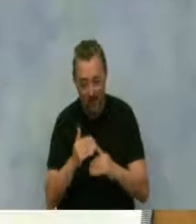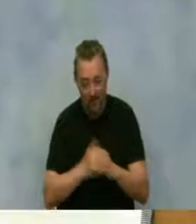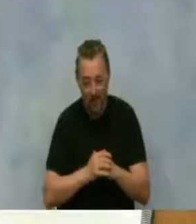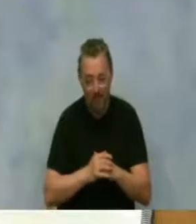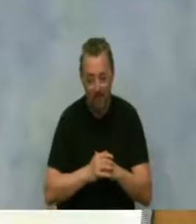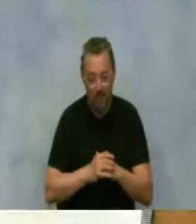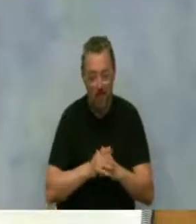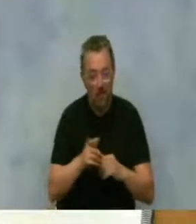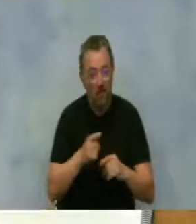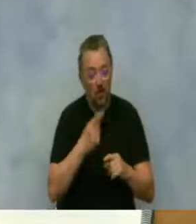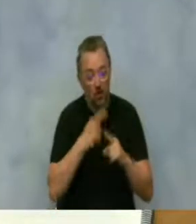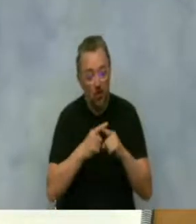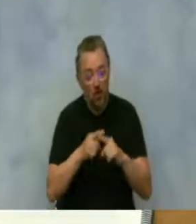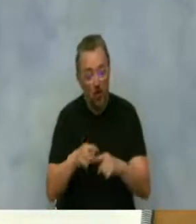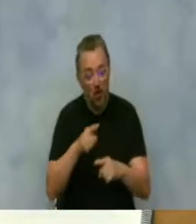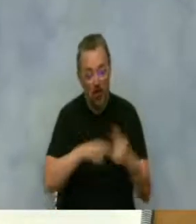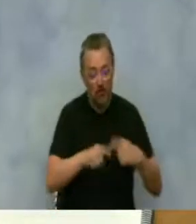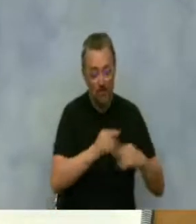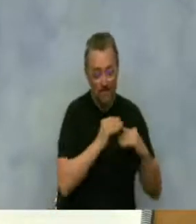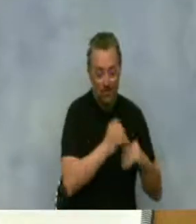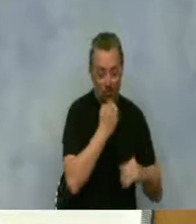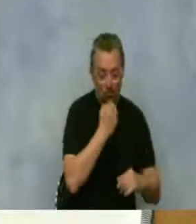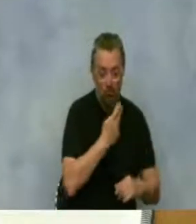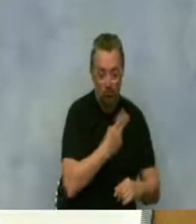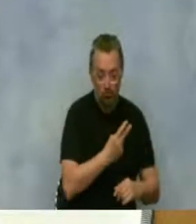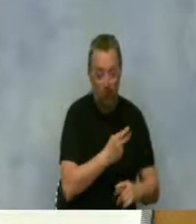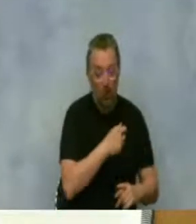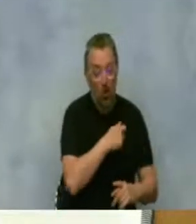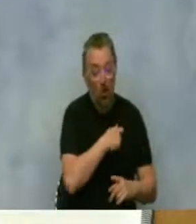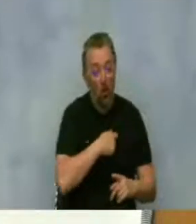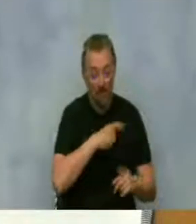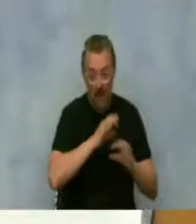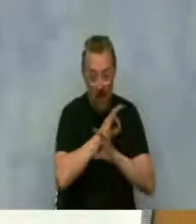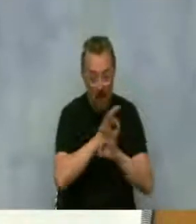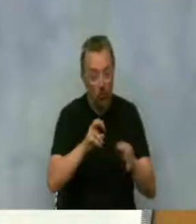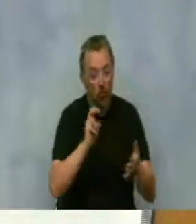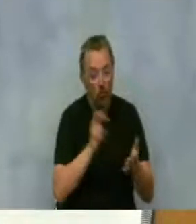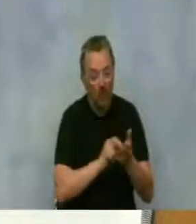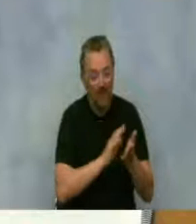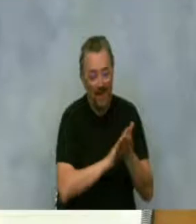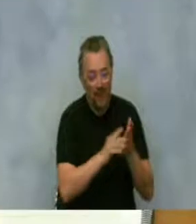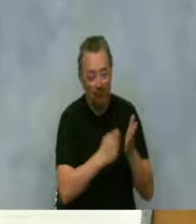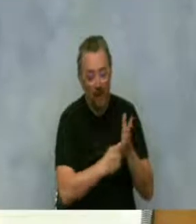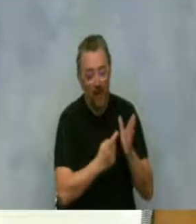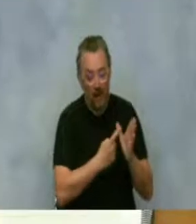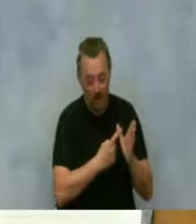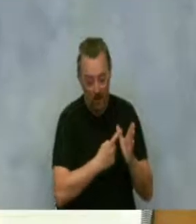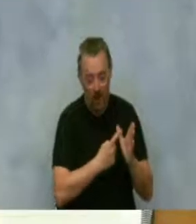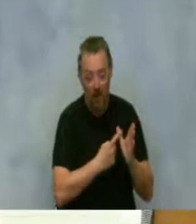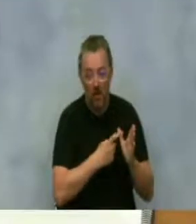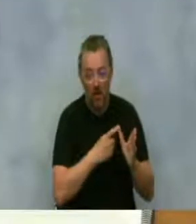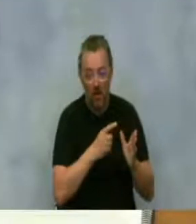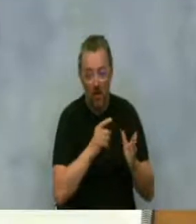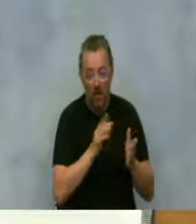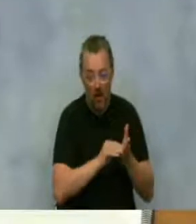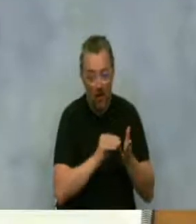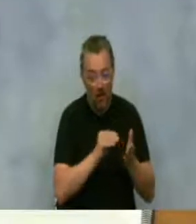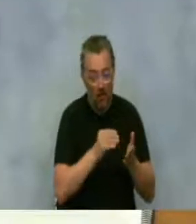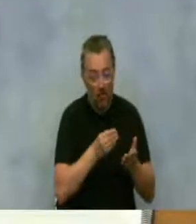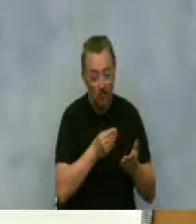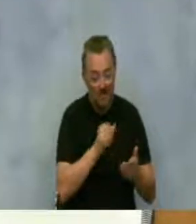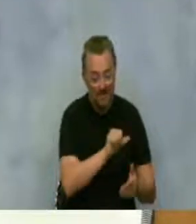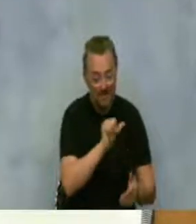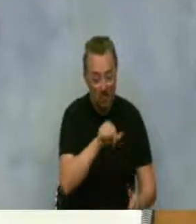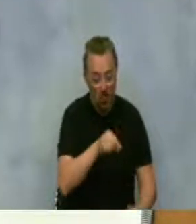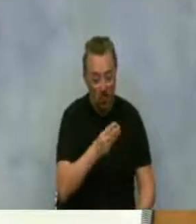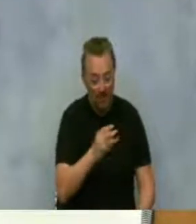members back to section 2 of the report, committees asked to note that the HRA capital programme of £66.361 million